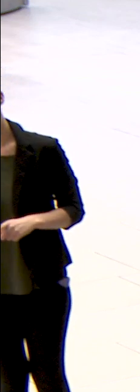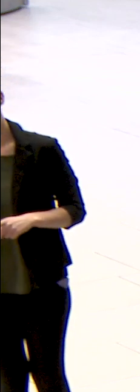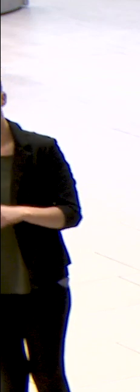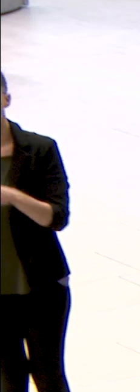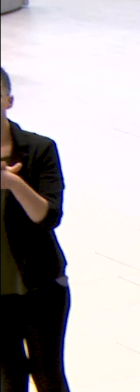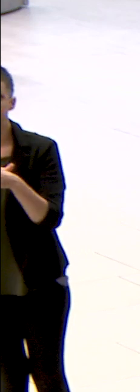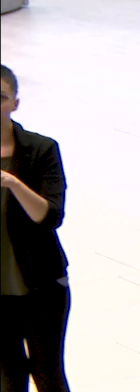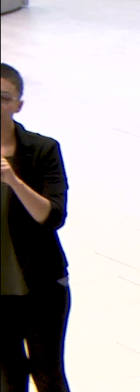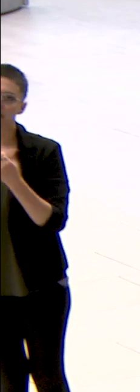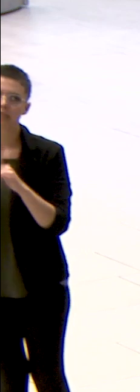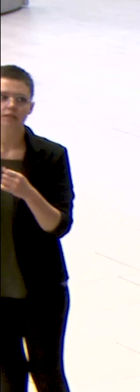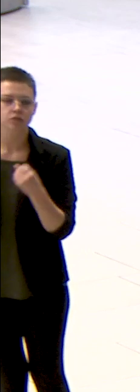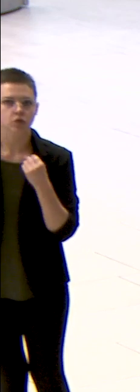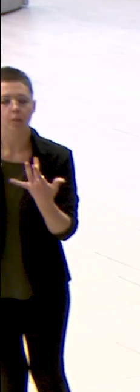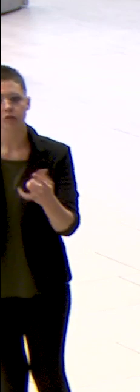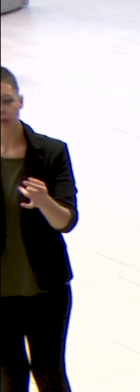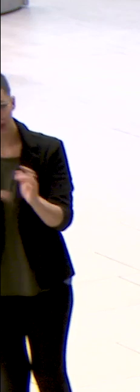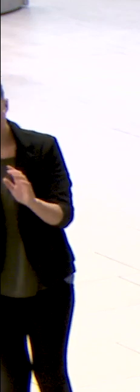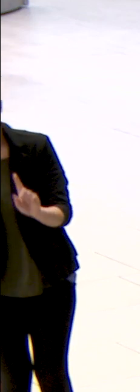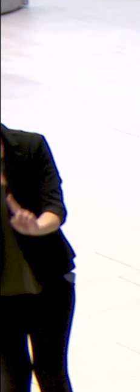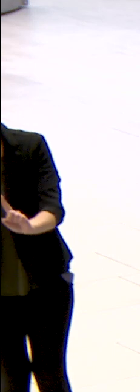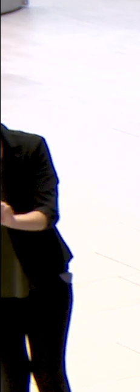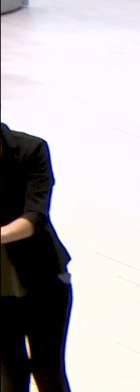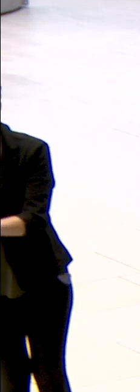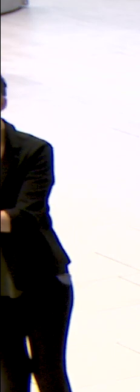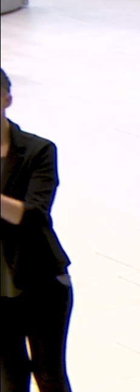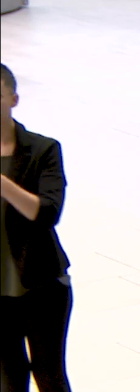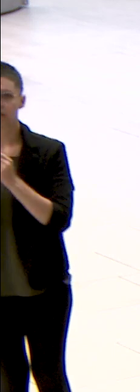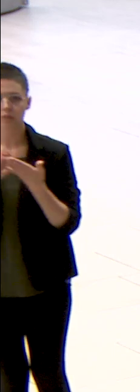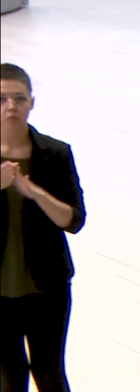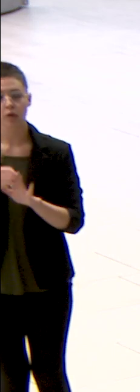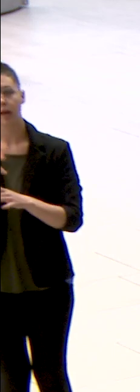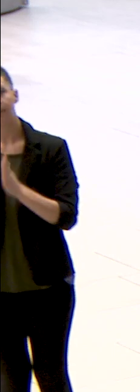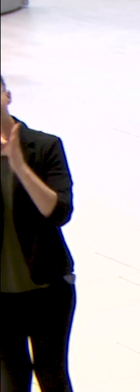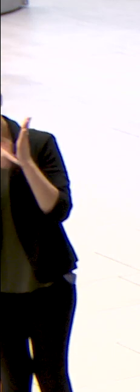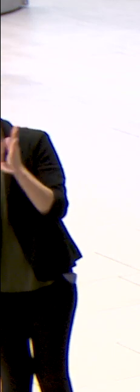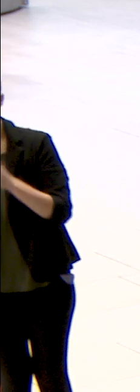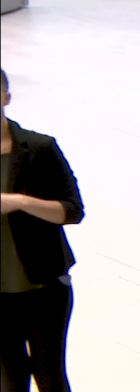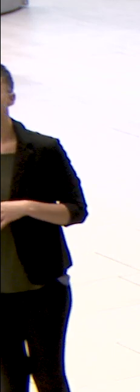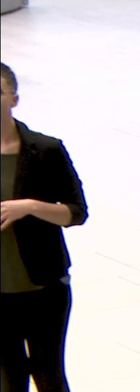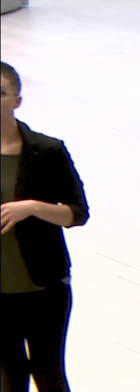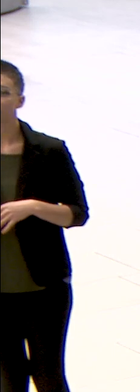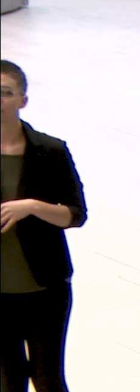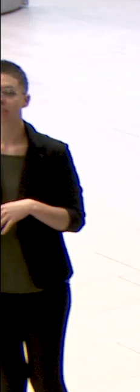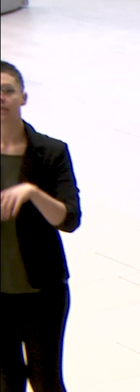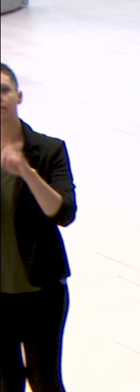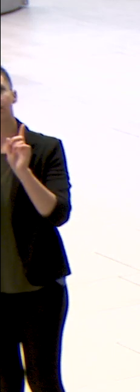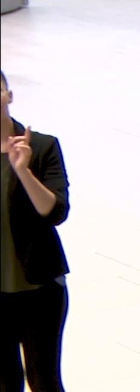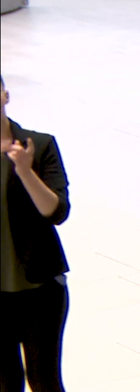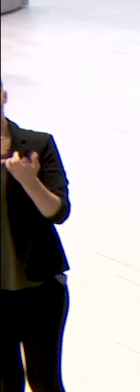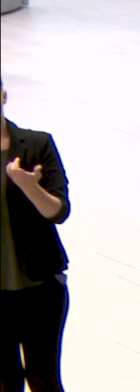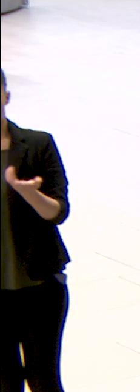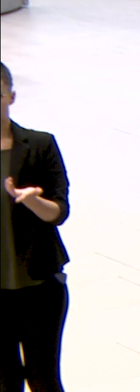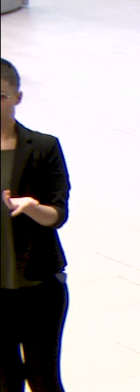cover that affect the community, policy, immigration, but it felt really at odds alongside, you know, the memes. And so we were like, you